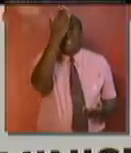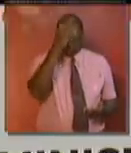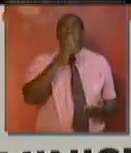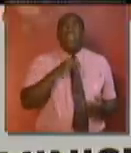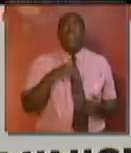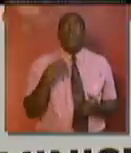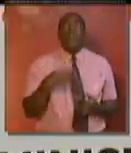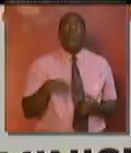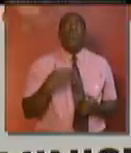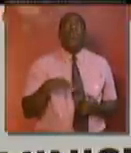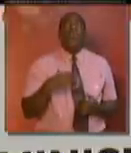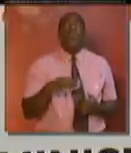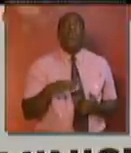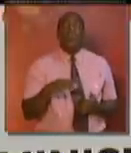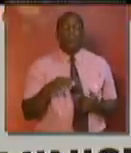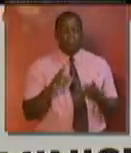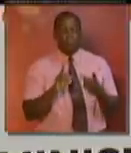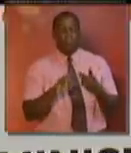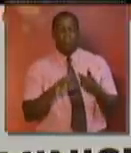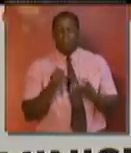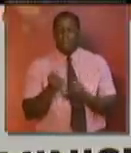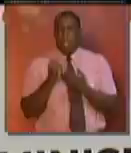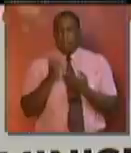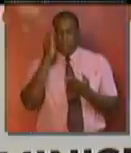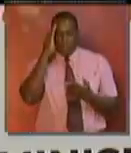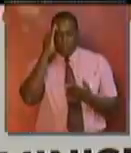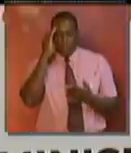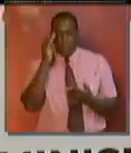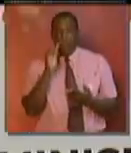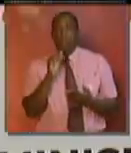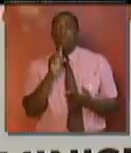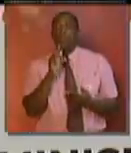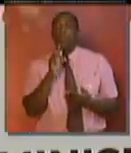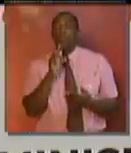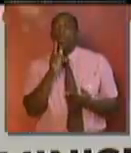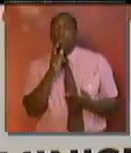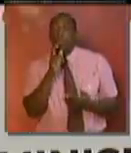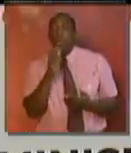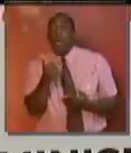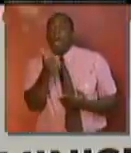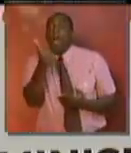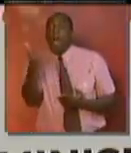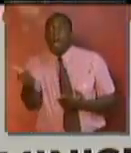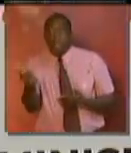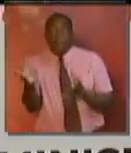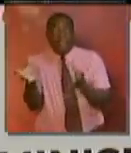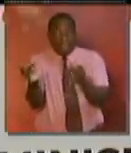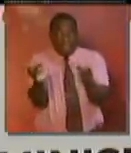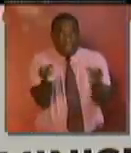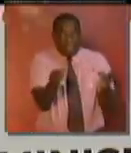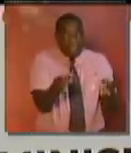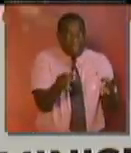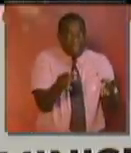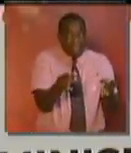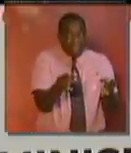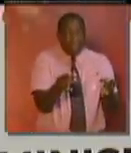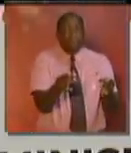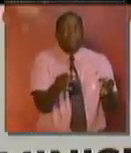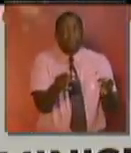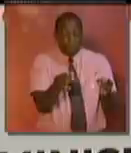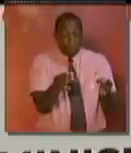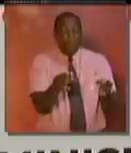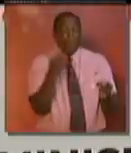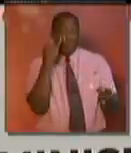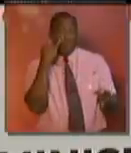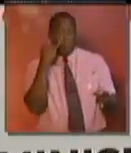helps to let us know where they may have exposed others, so that if they have gone in the time frame when they were ill but